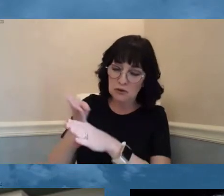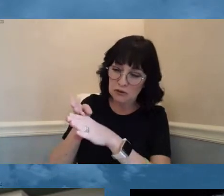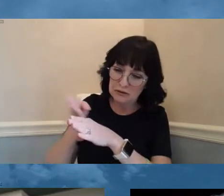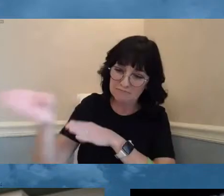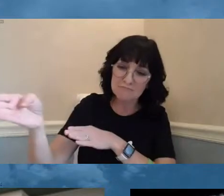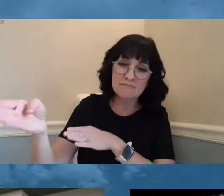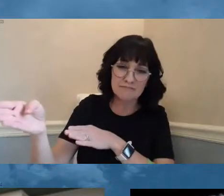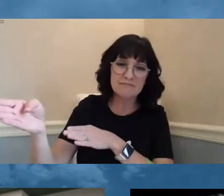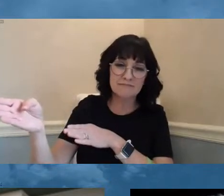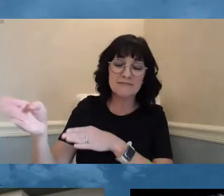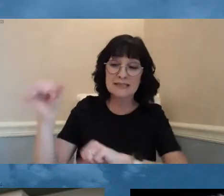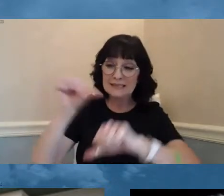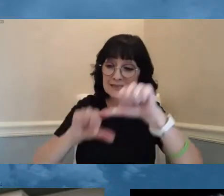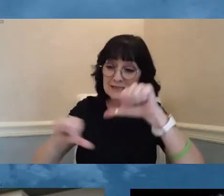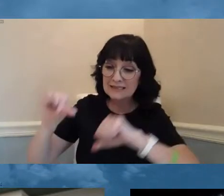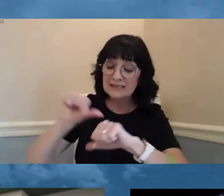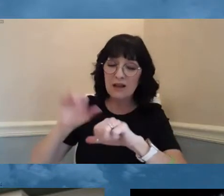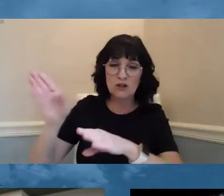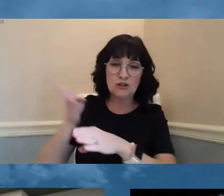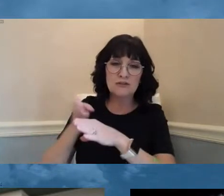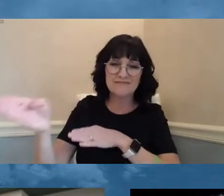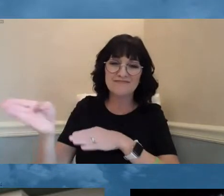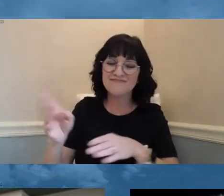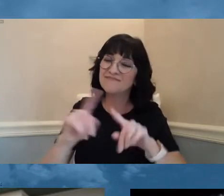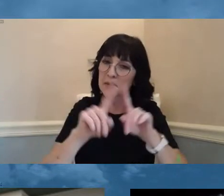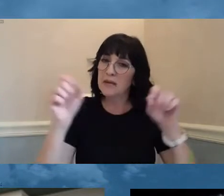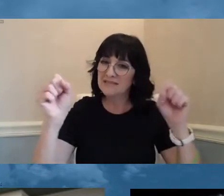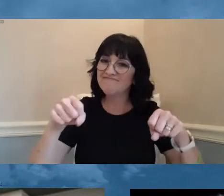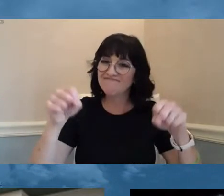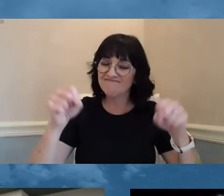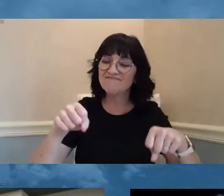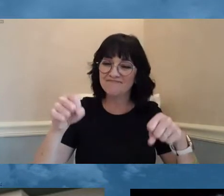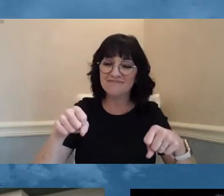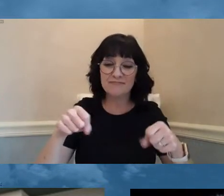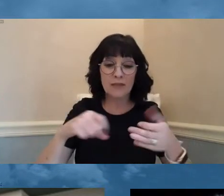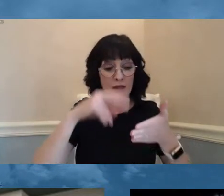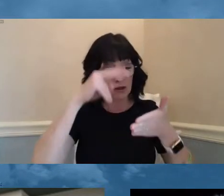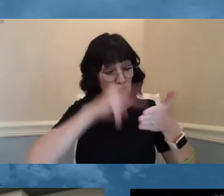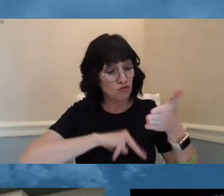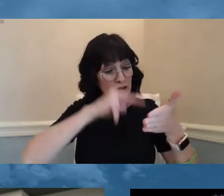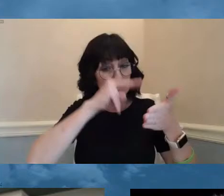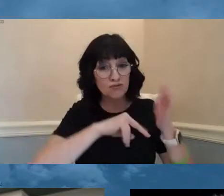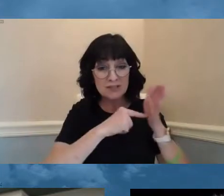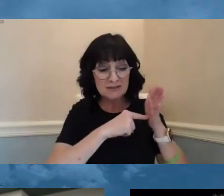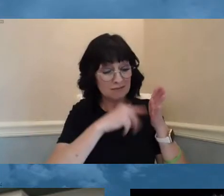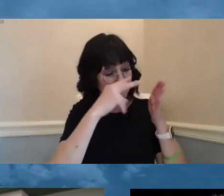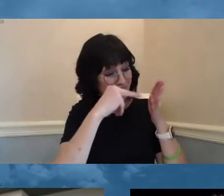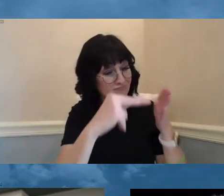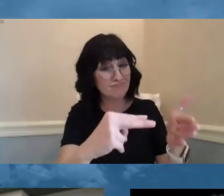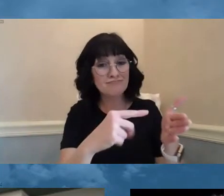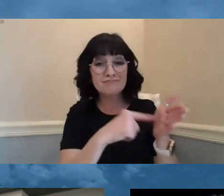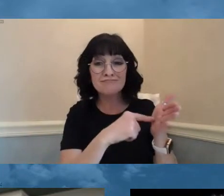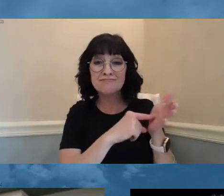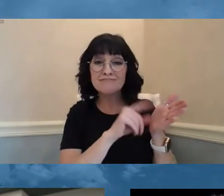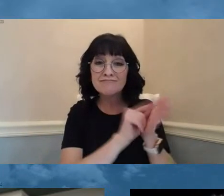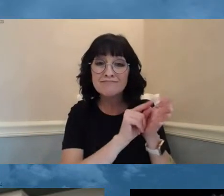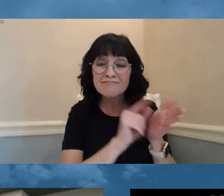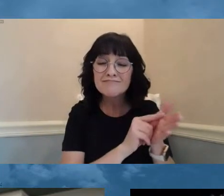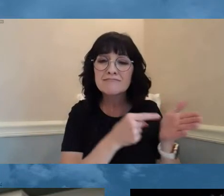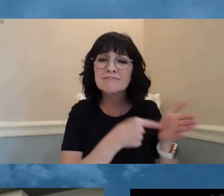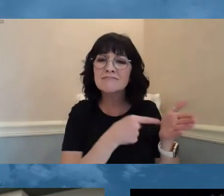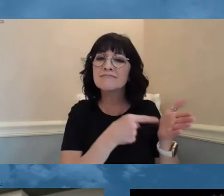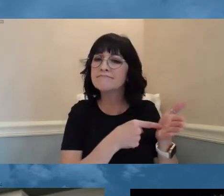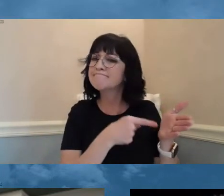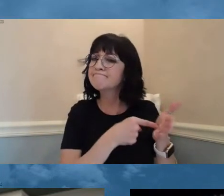there is uncertainty in the literature about what will happen, even, of course, when you look at Europe and some of the stuff that they're doing. Here's, though, the certainty that